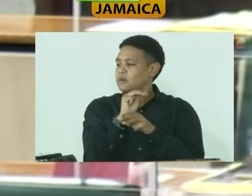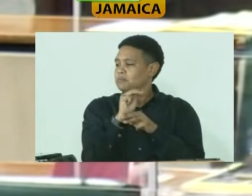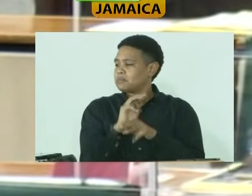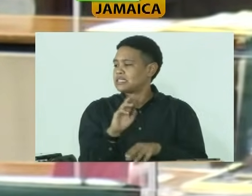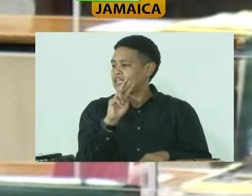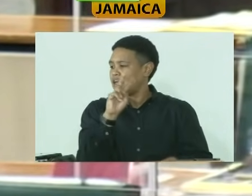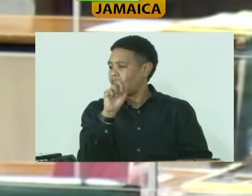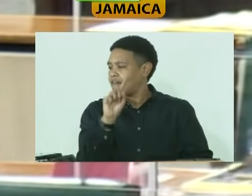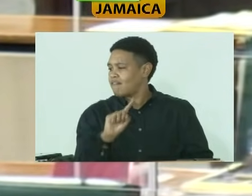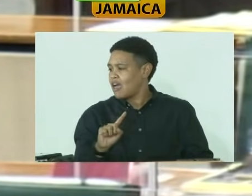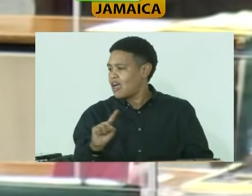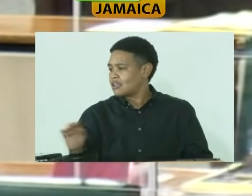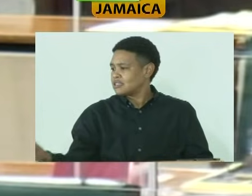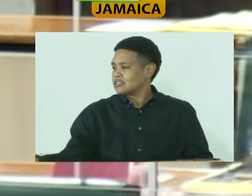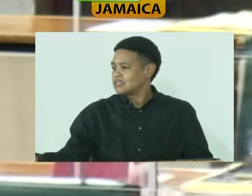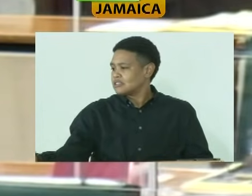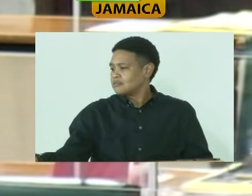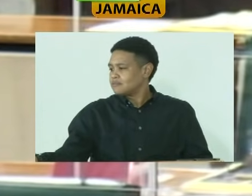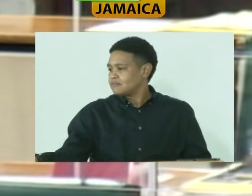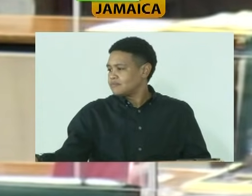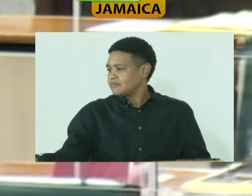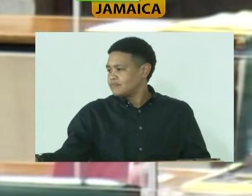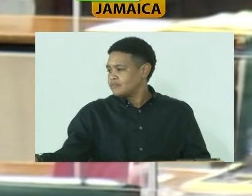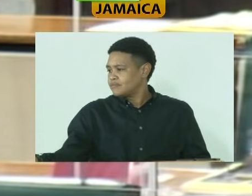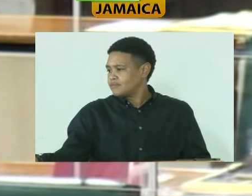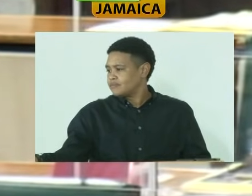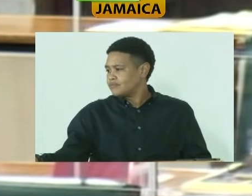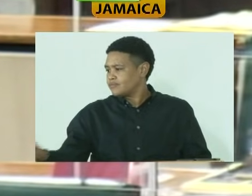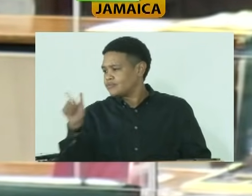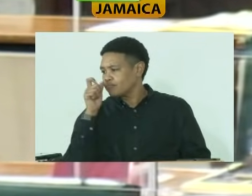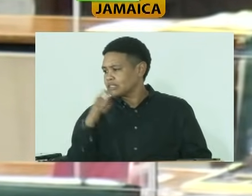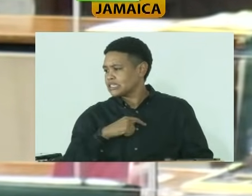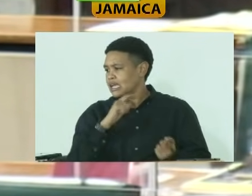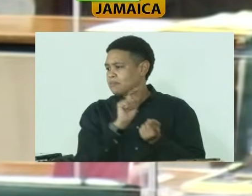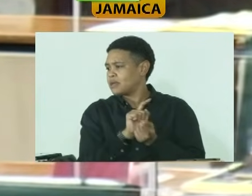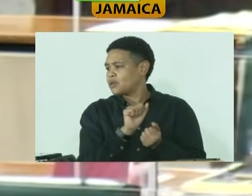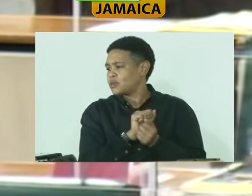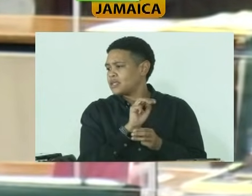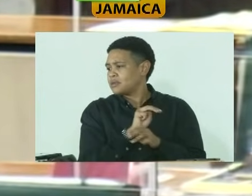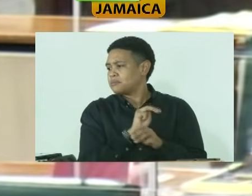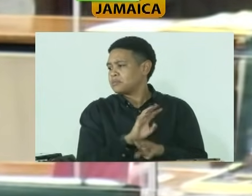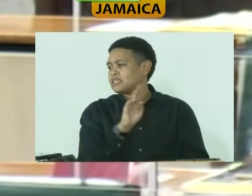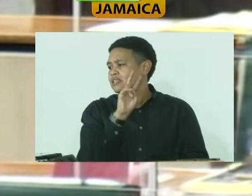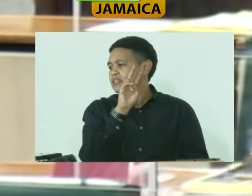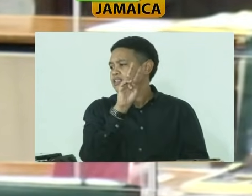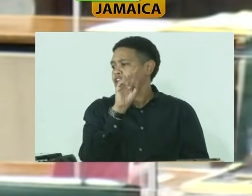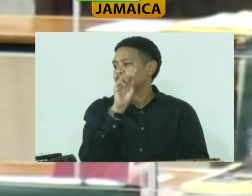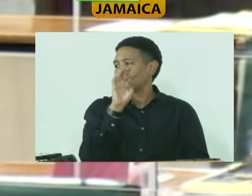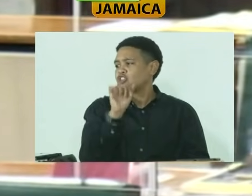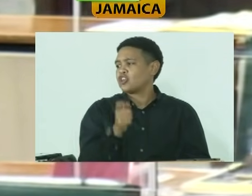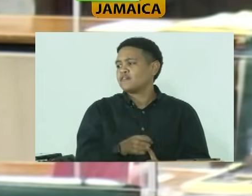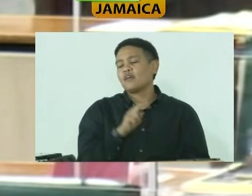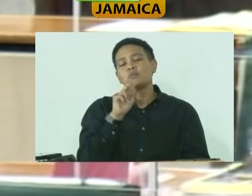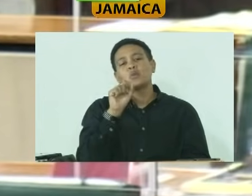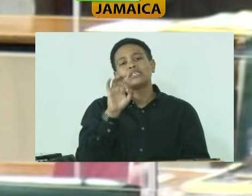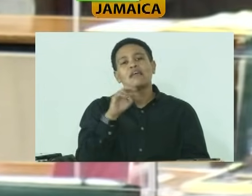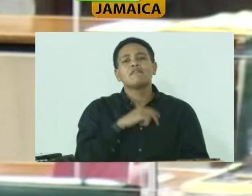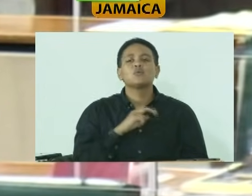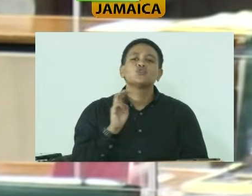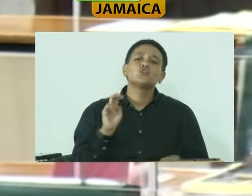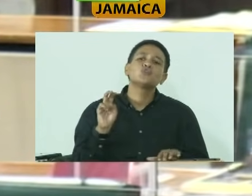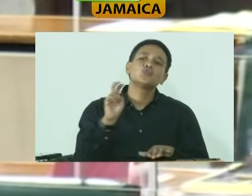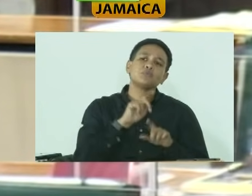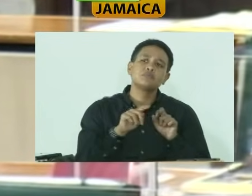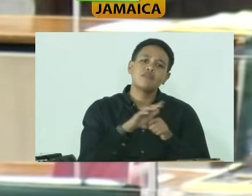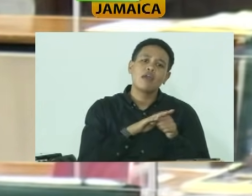Vaz. Recently, I met with Mr. Dawes from the USF, and we toured several areas